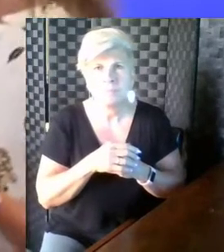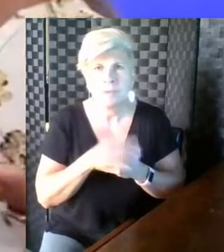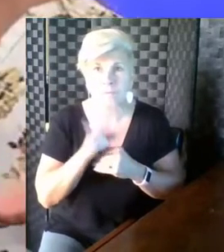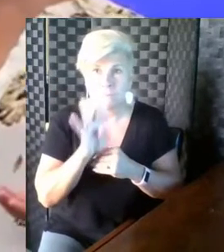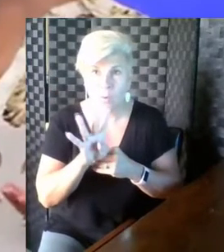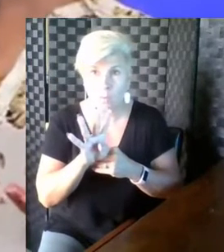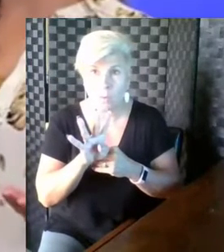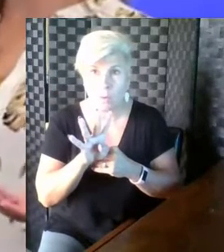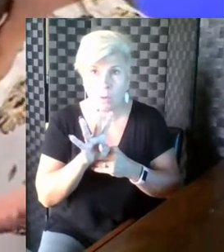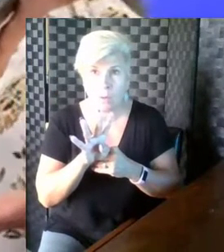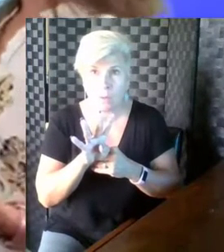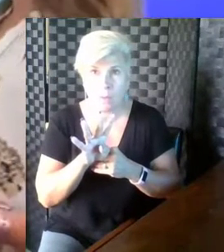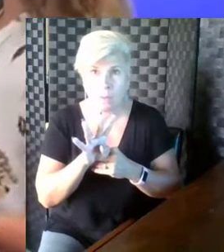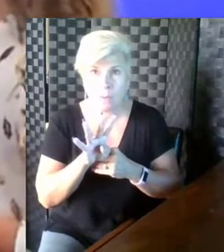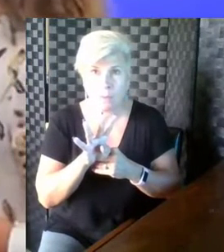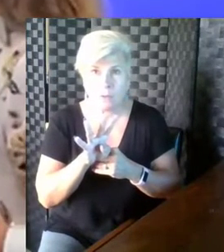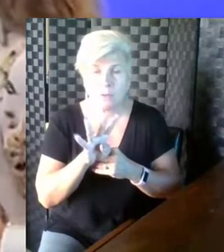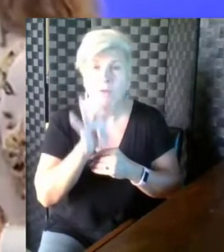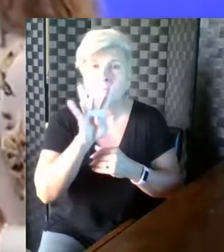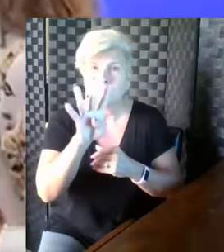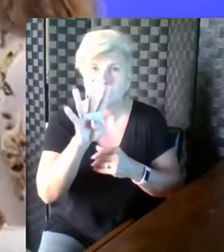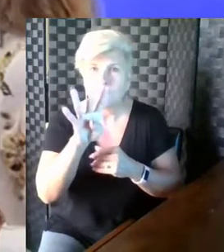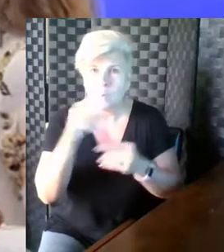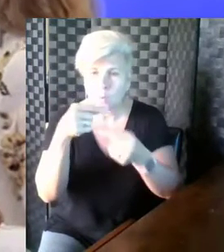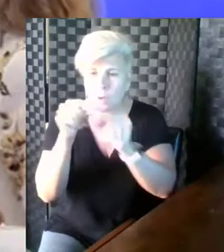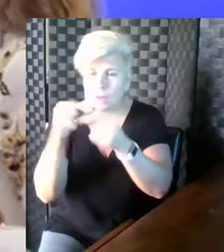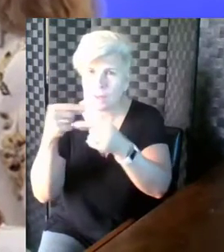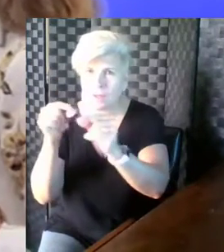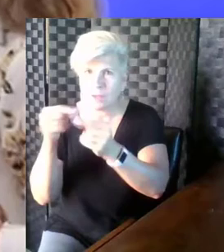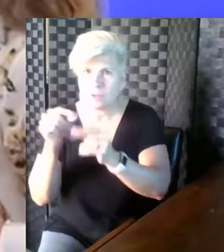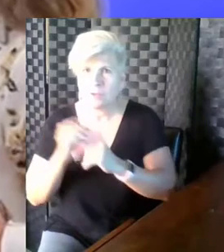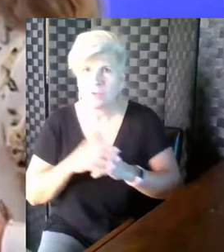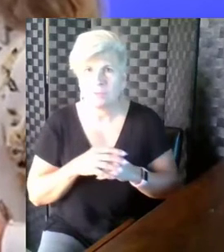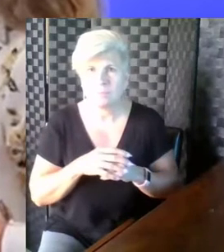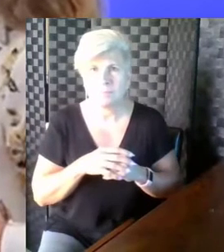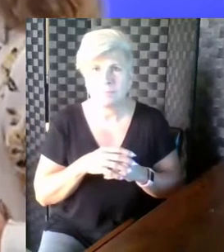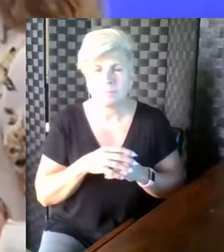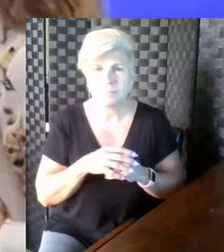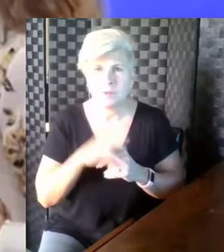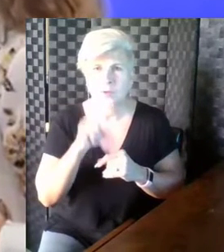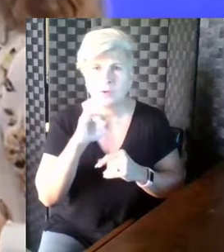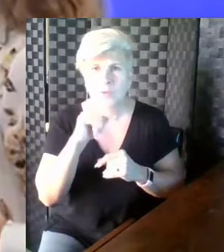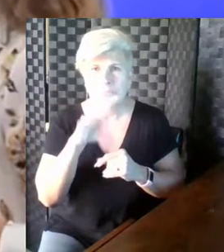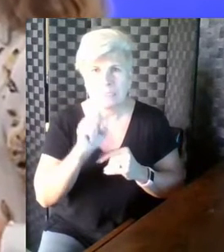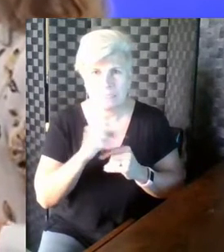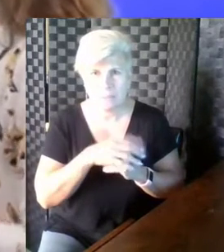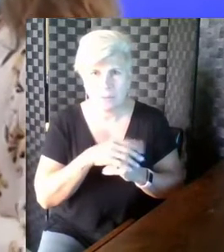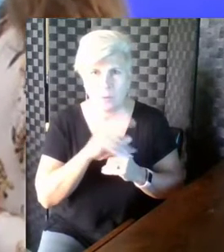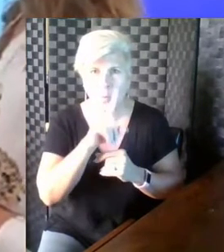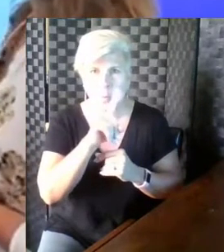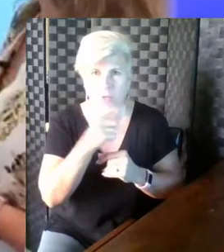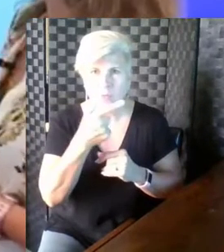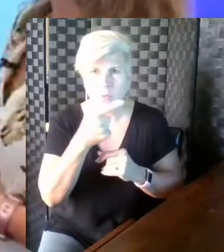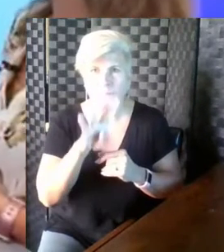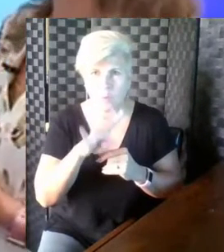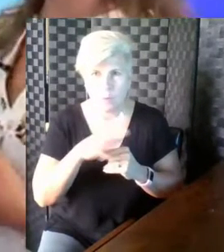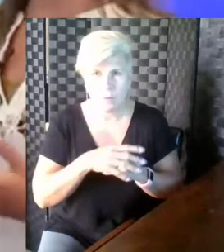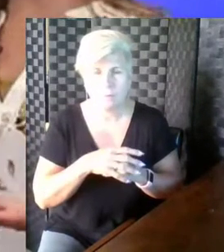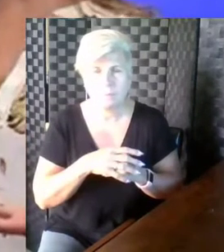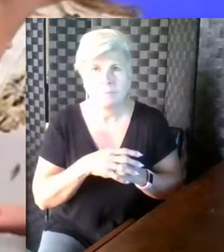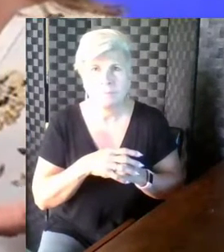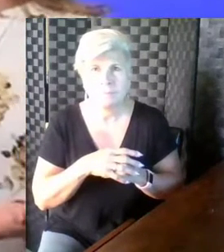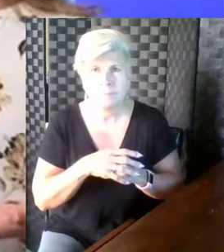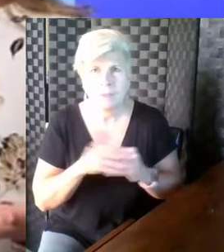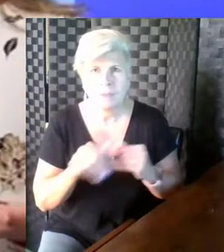And then to make 4, I'm going to draw my 4 units. So there's